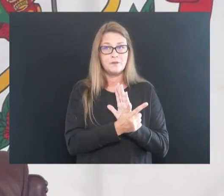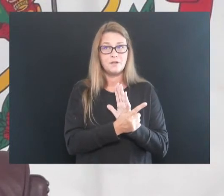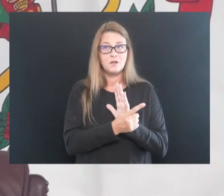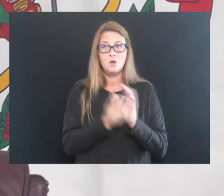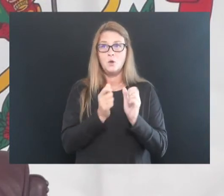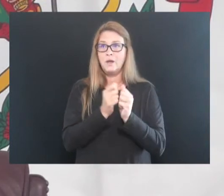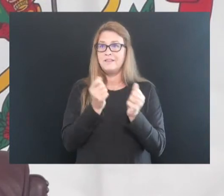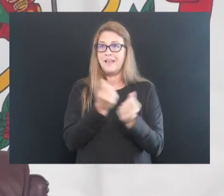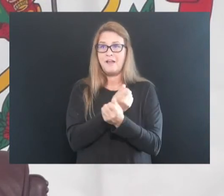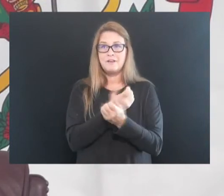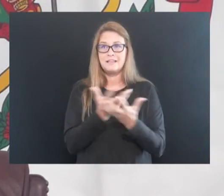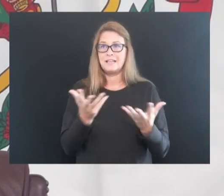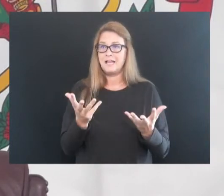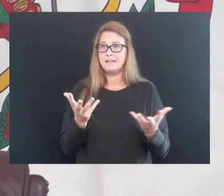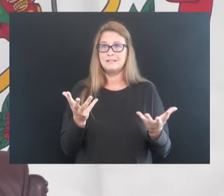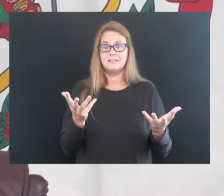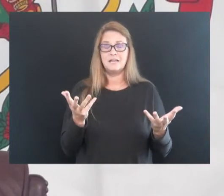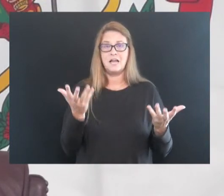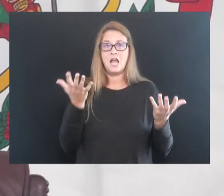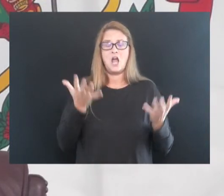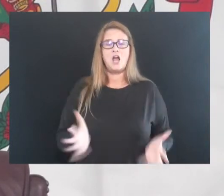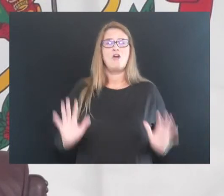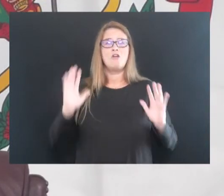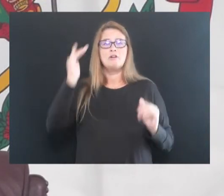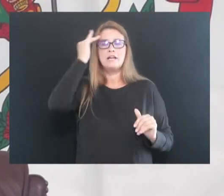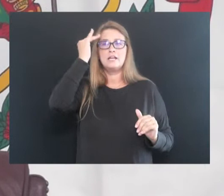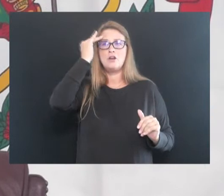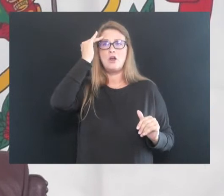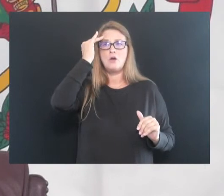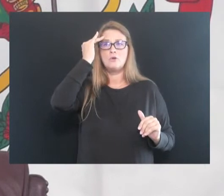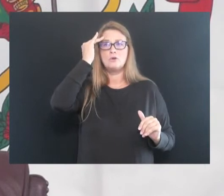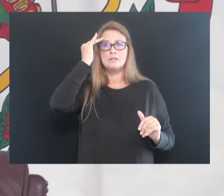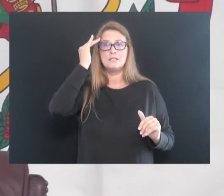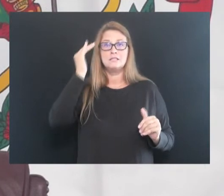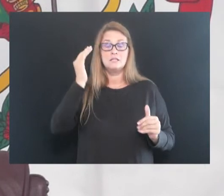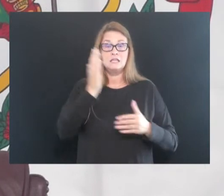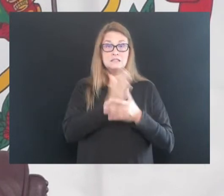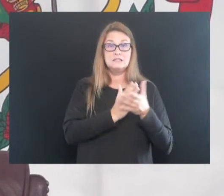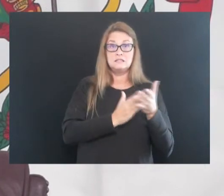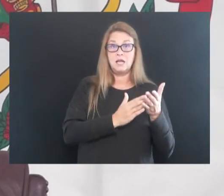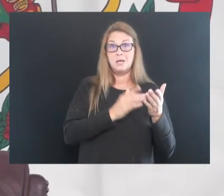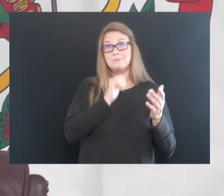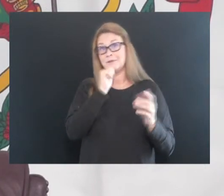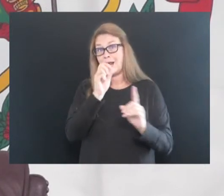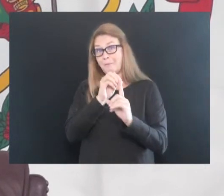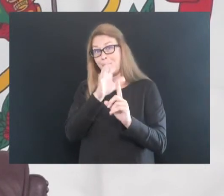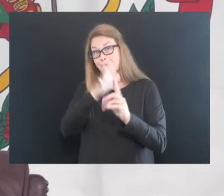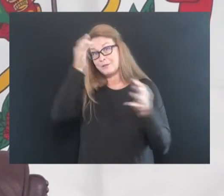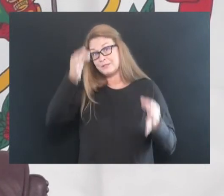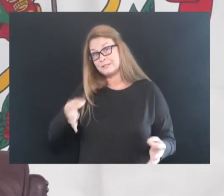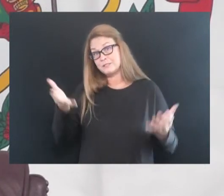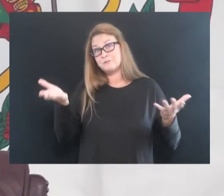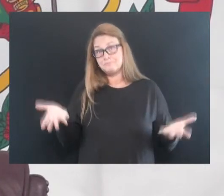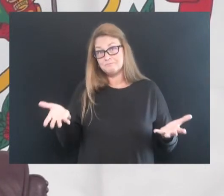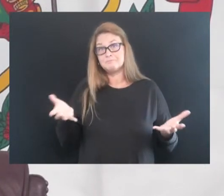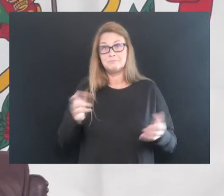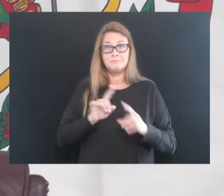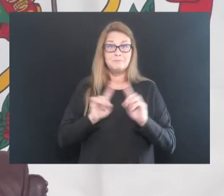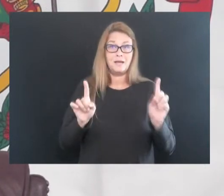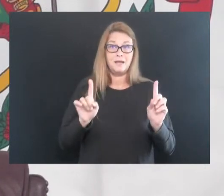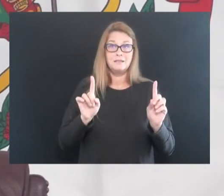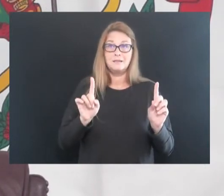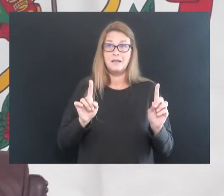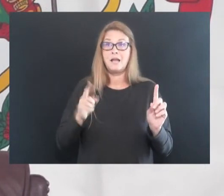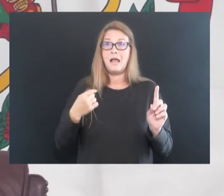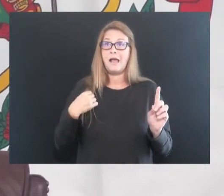all that, you know, I know that with some it may not be a popular decision, but absolutely